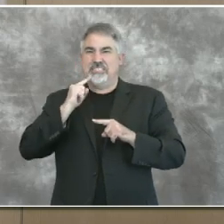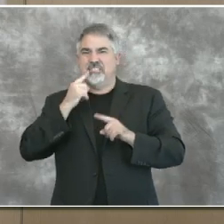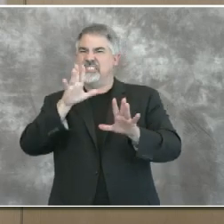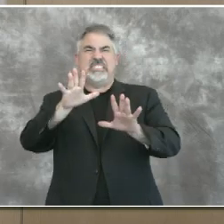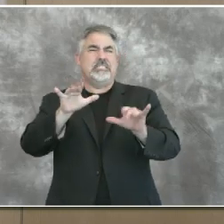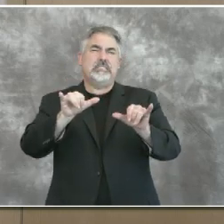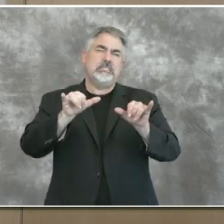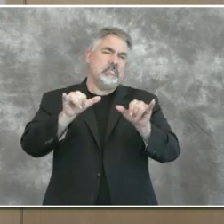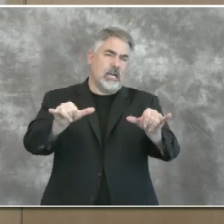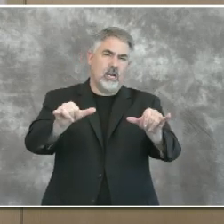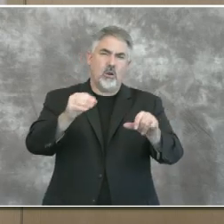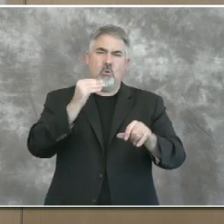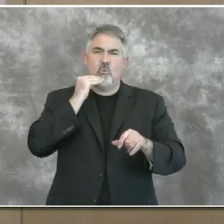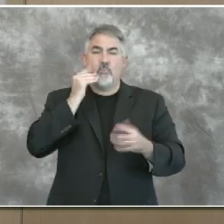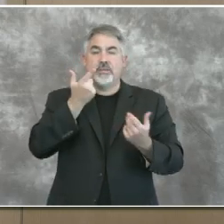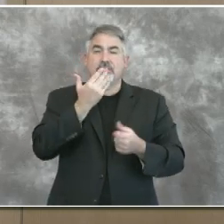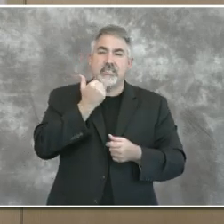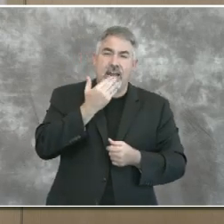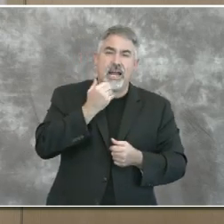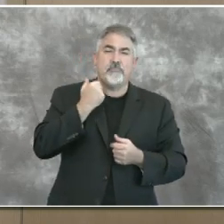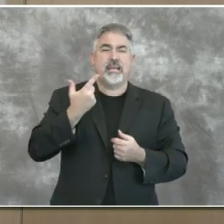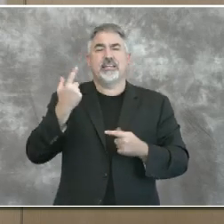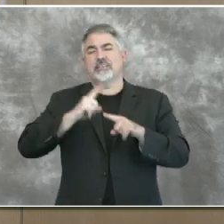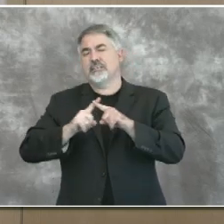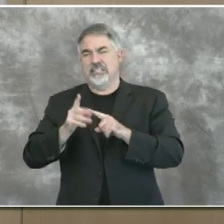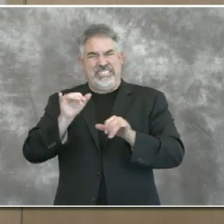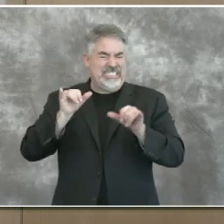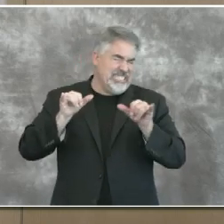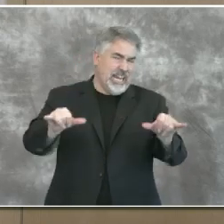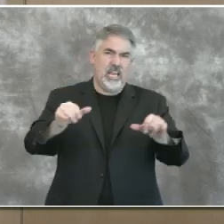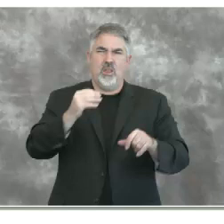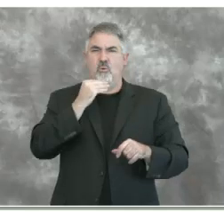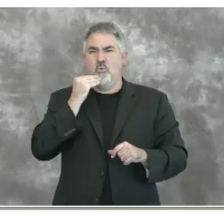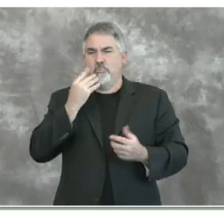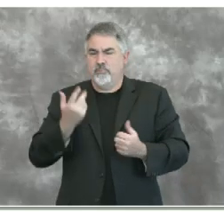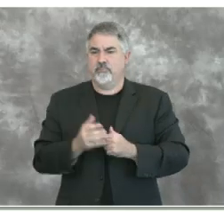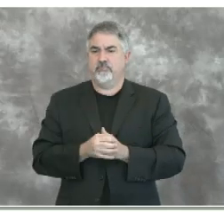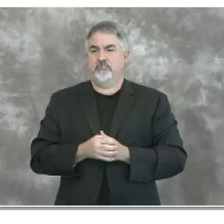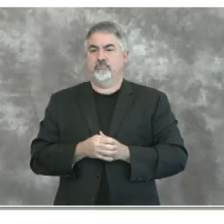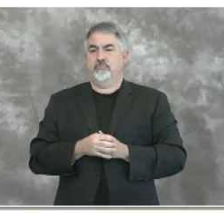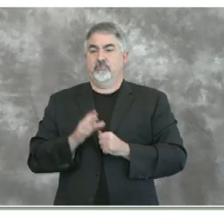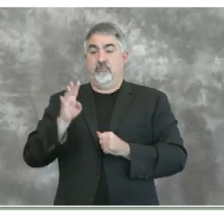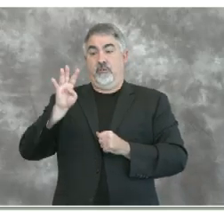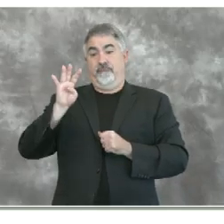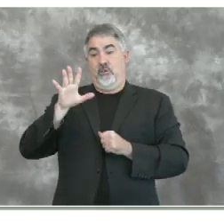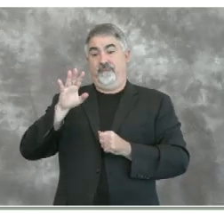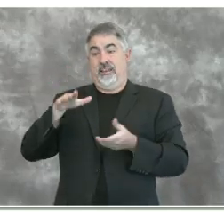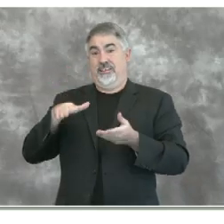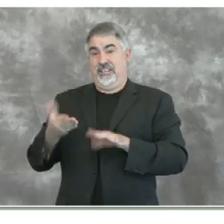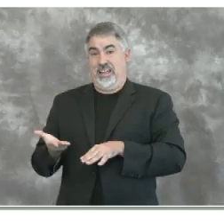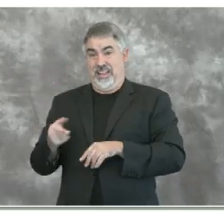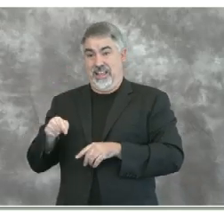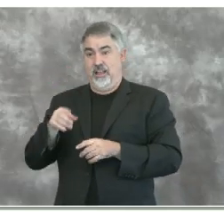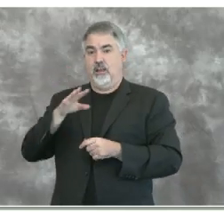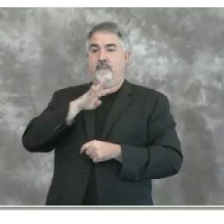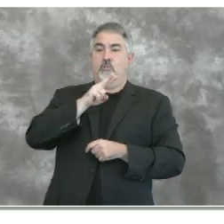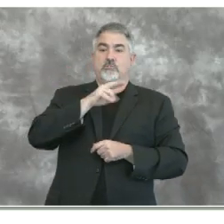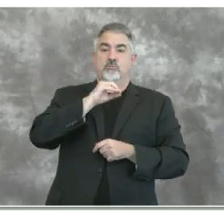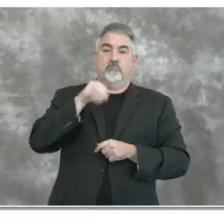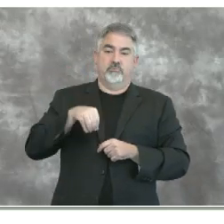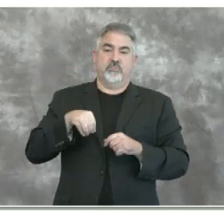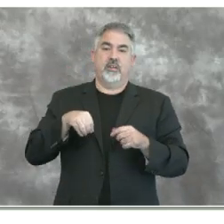42.2% were female of the 45 deaths. About 58% were